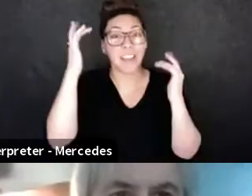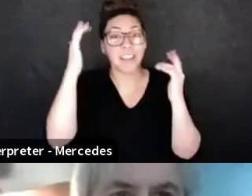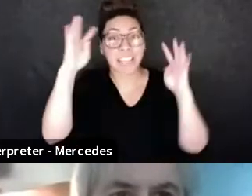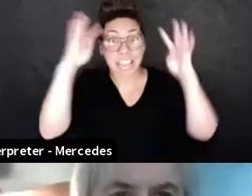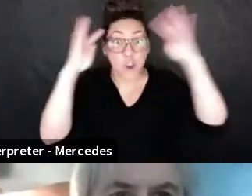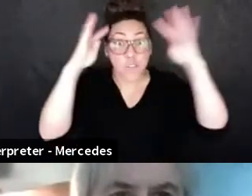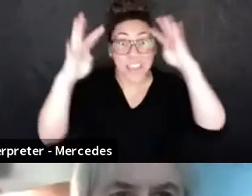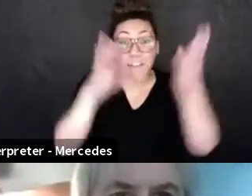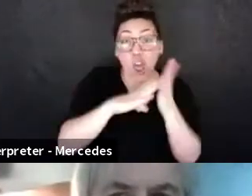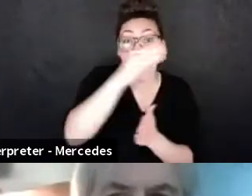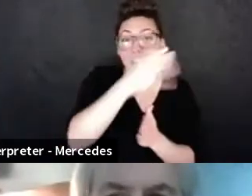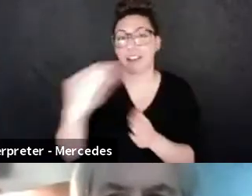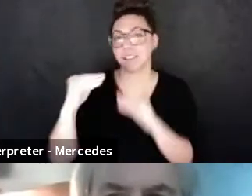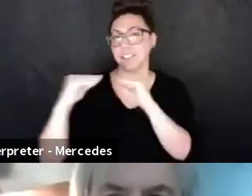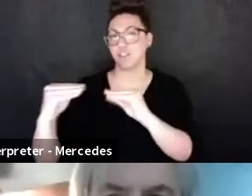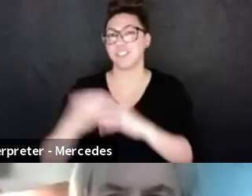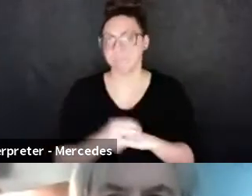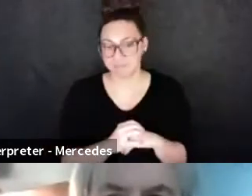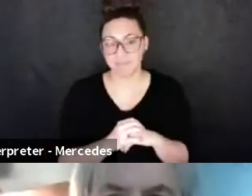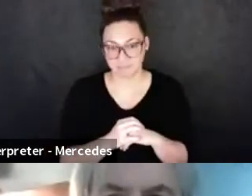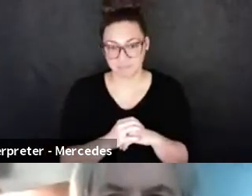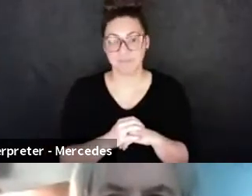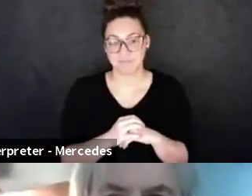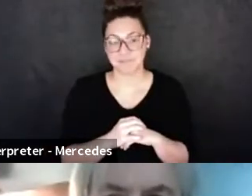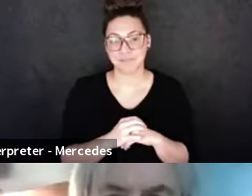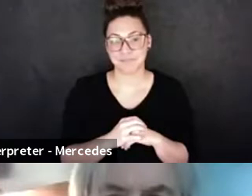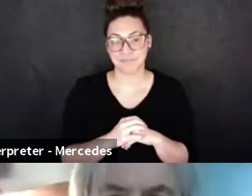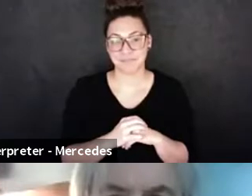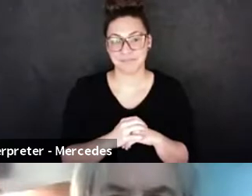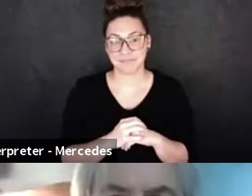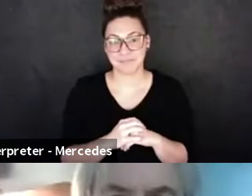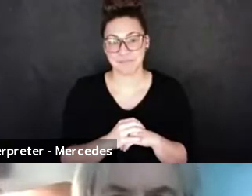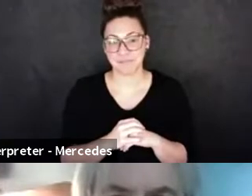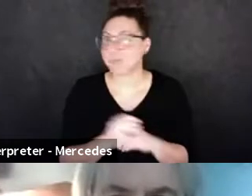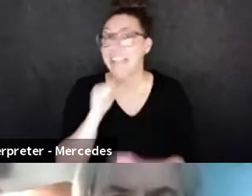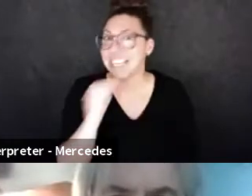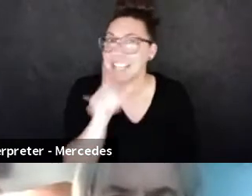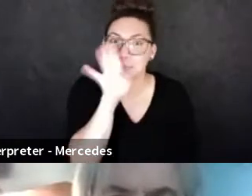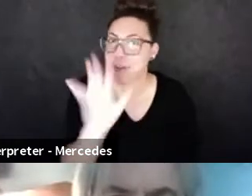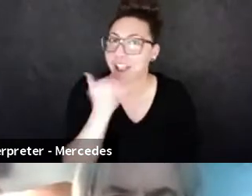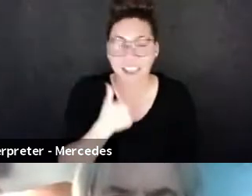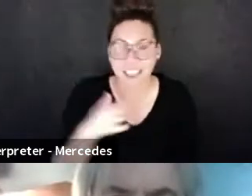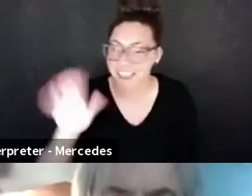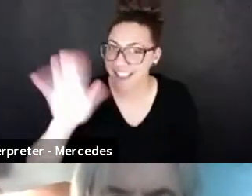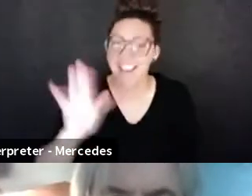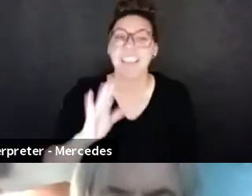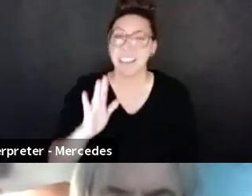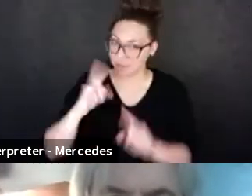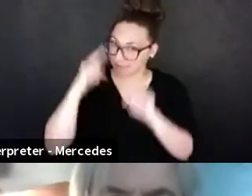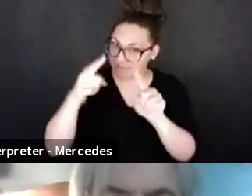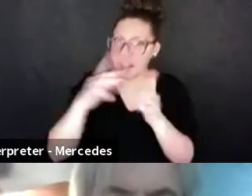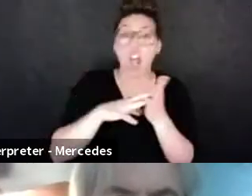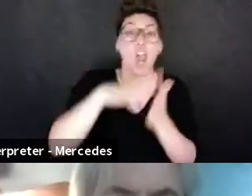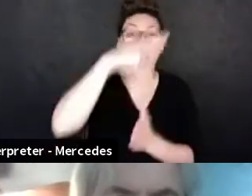and Teaching. That's not a I did not misspeak there. We intentionally called it Learning